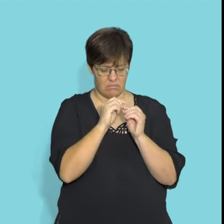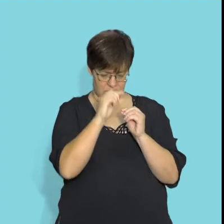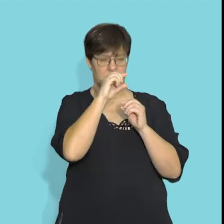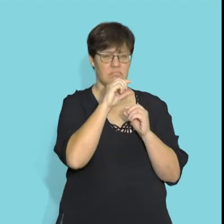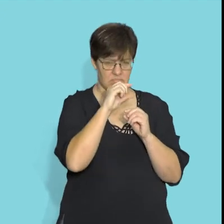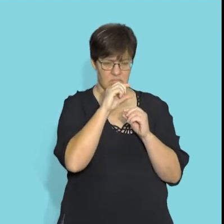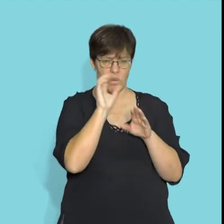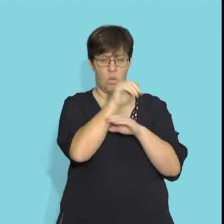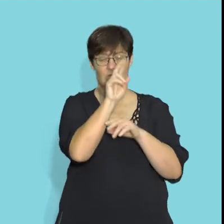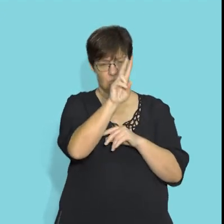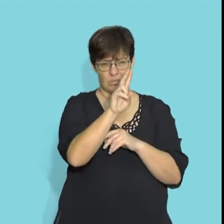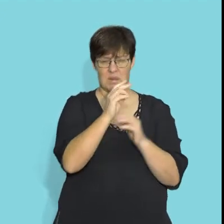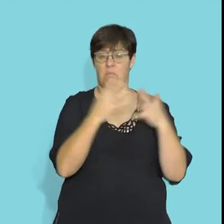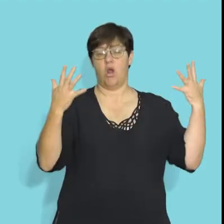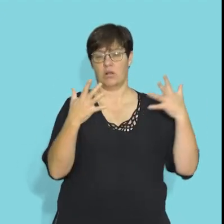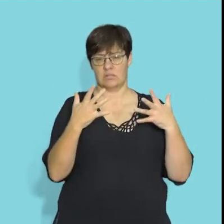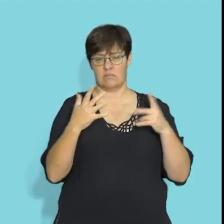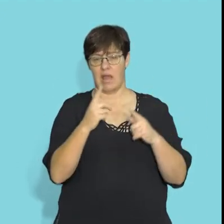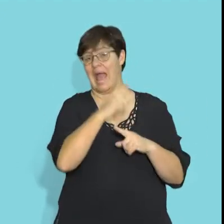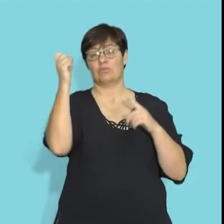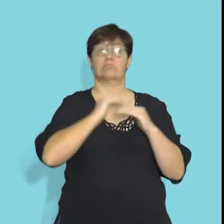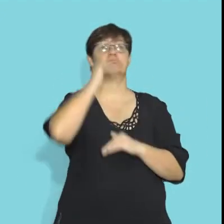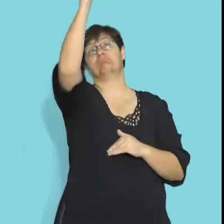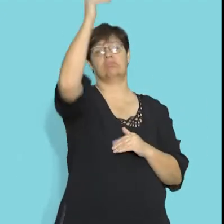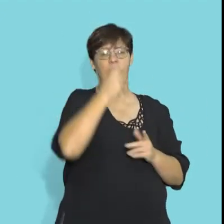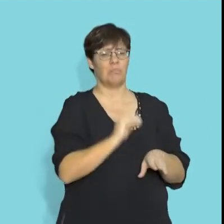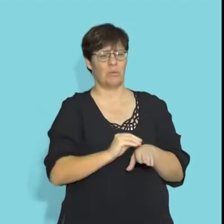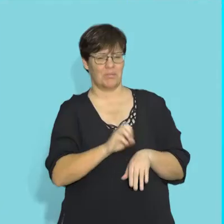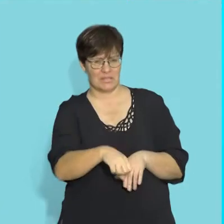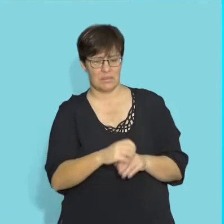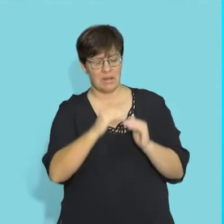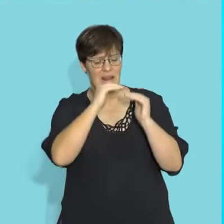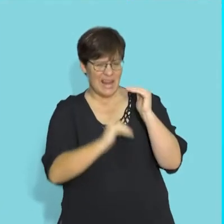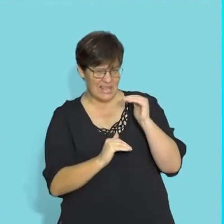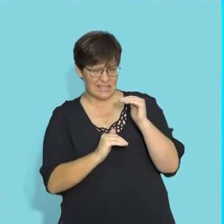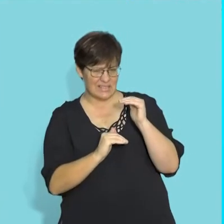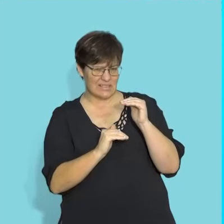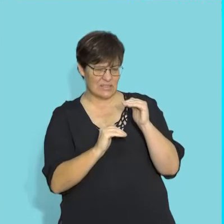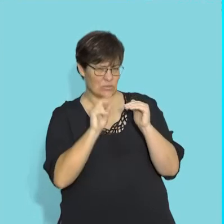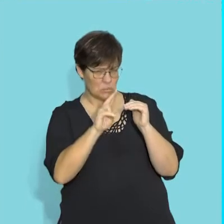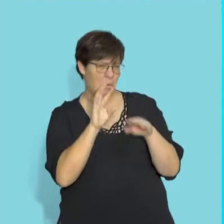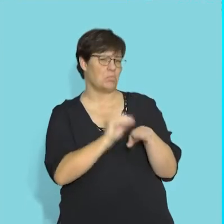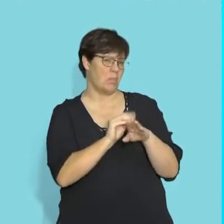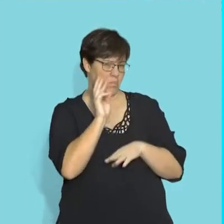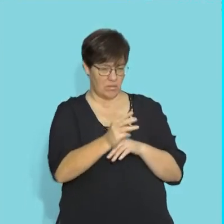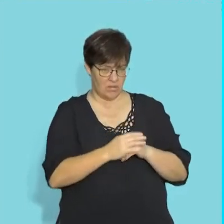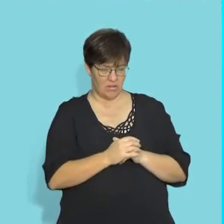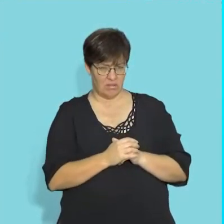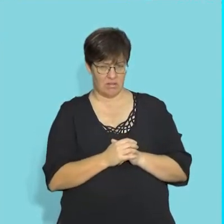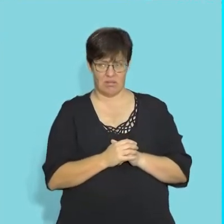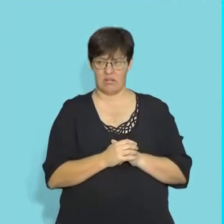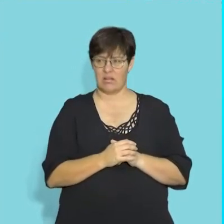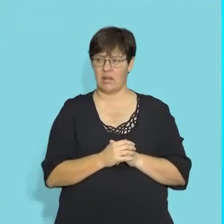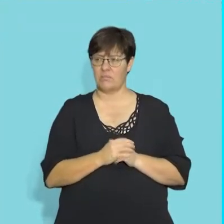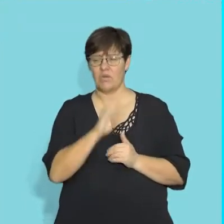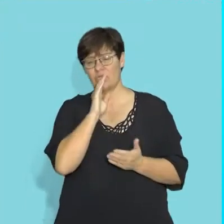more than 2, not much more. So if I got 100, it would be a problem. But if I got something less than 2, it would also be a problem. So I'm